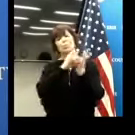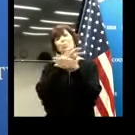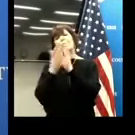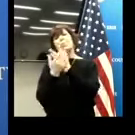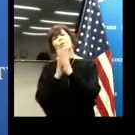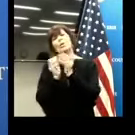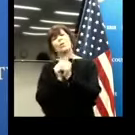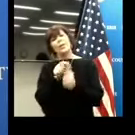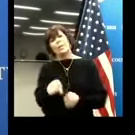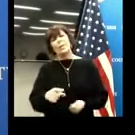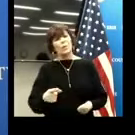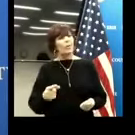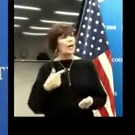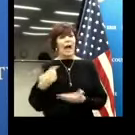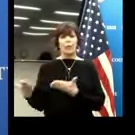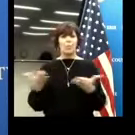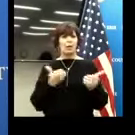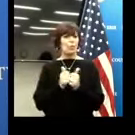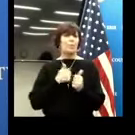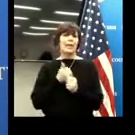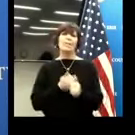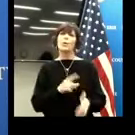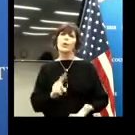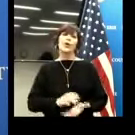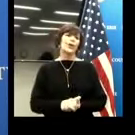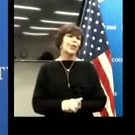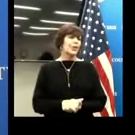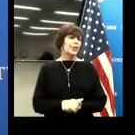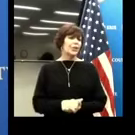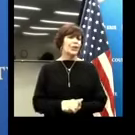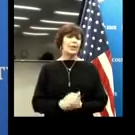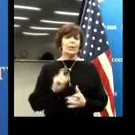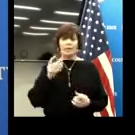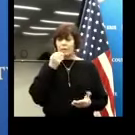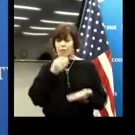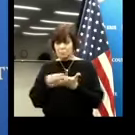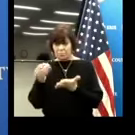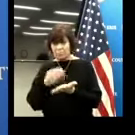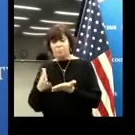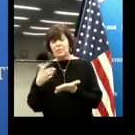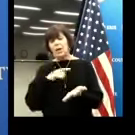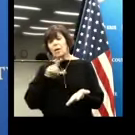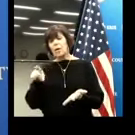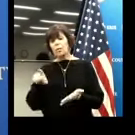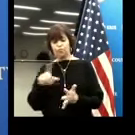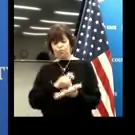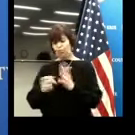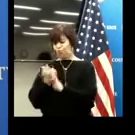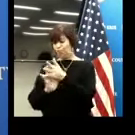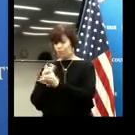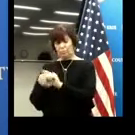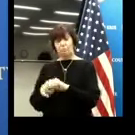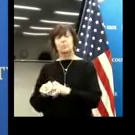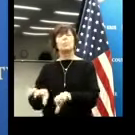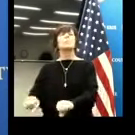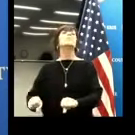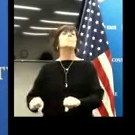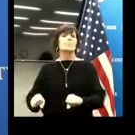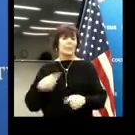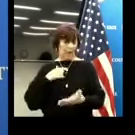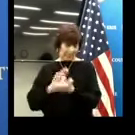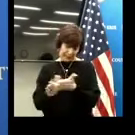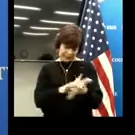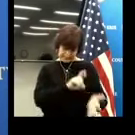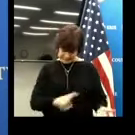hand sanitizer. I bring my hand sanitizer everywhere. I do go to supermarkets still. I get in there, I'm bringing my hand sanitizer, and I'm cleaning